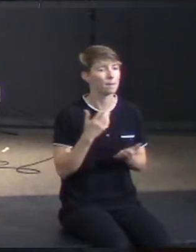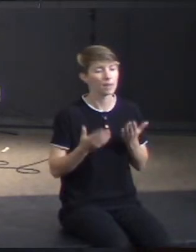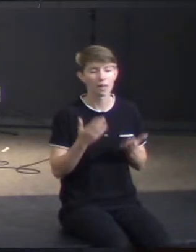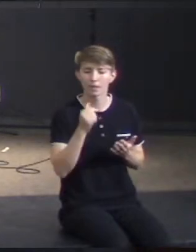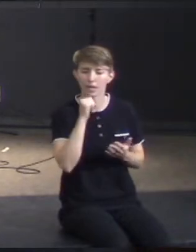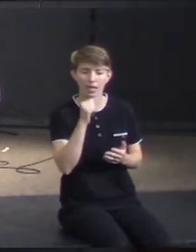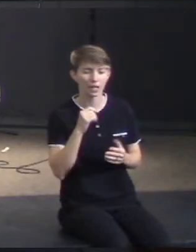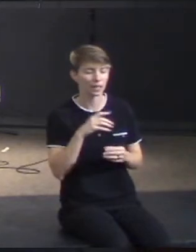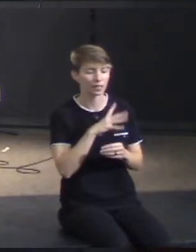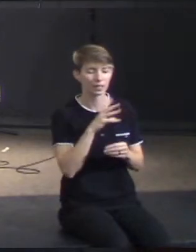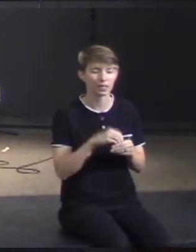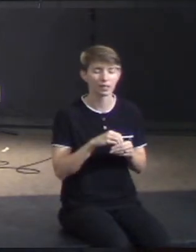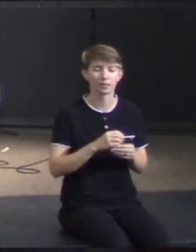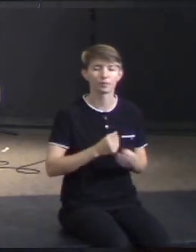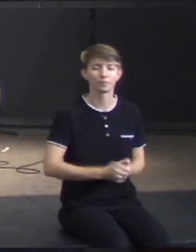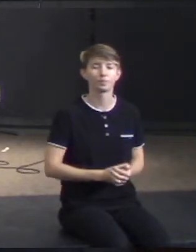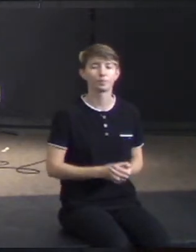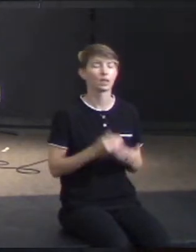Next.